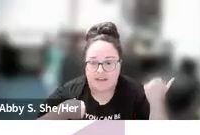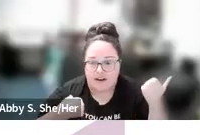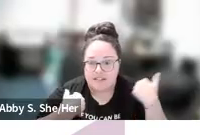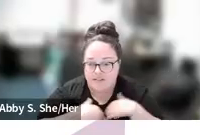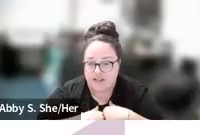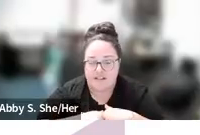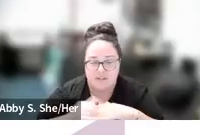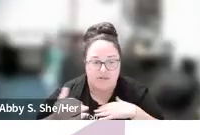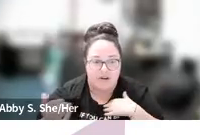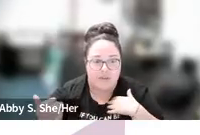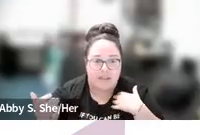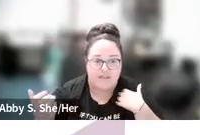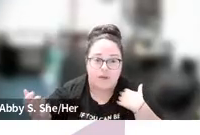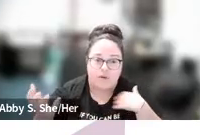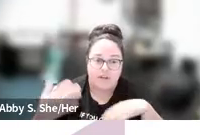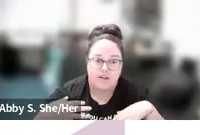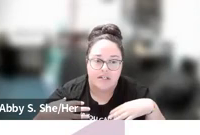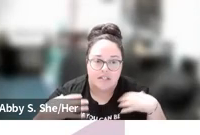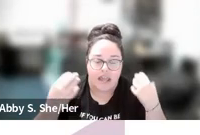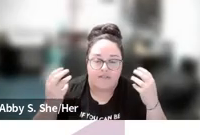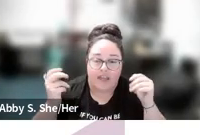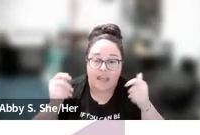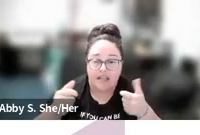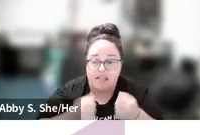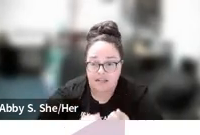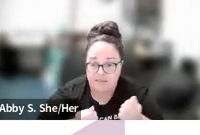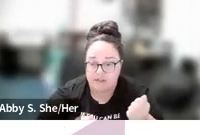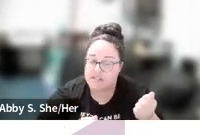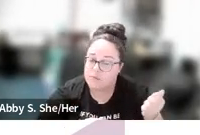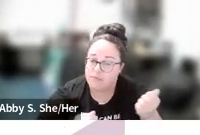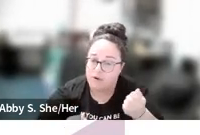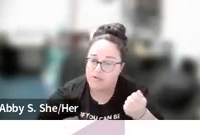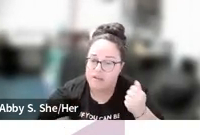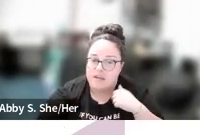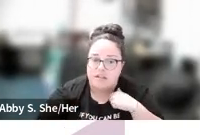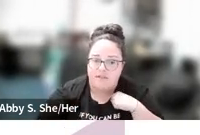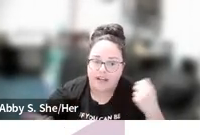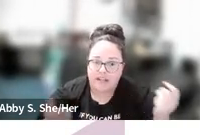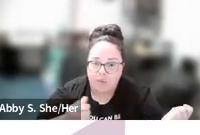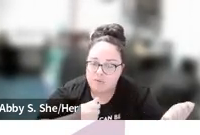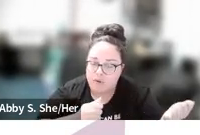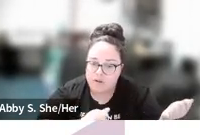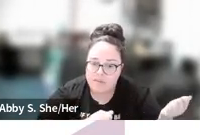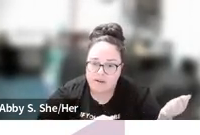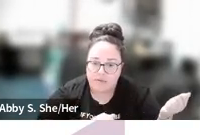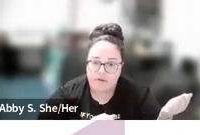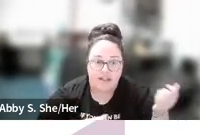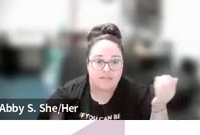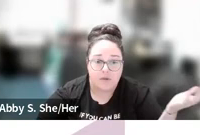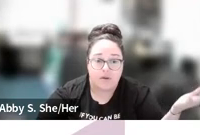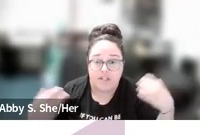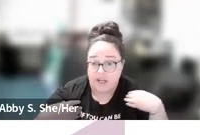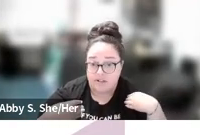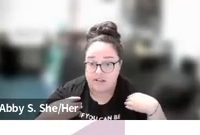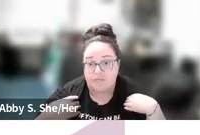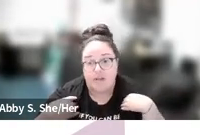MATP, our assistive technology program, like if you were curious to have like a hands-on experience with both, to find out which one works better, that's